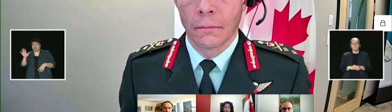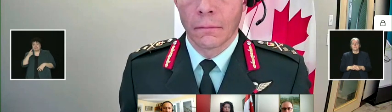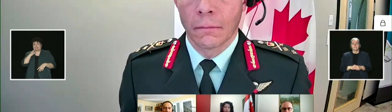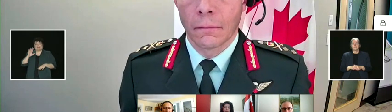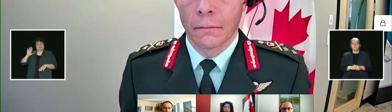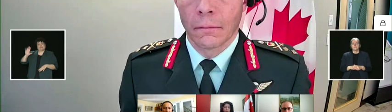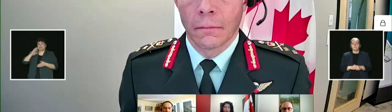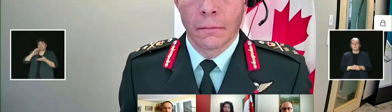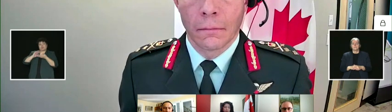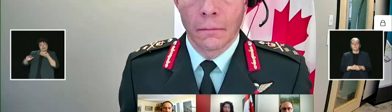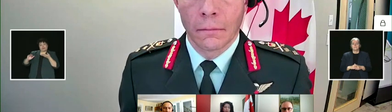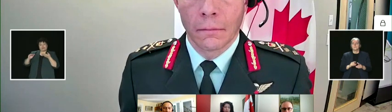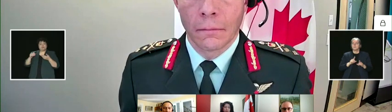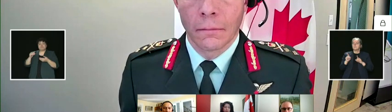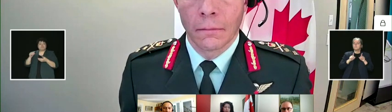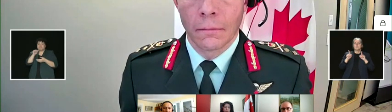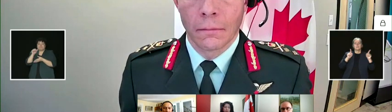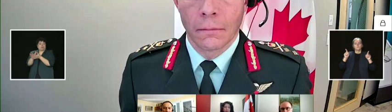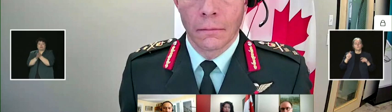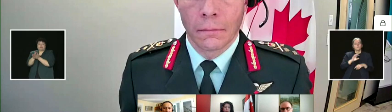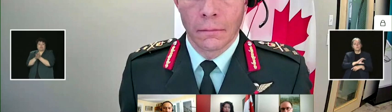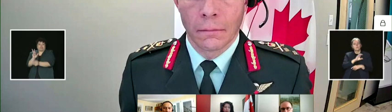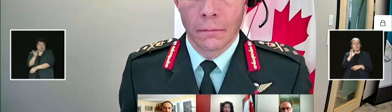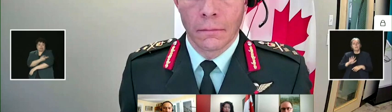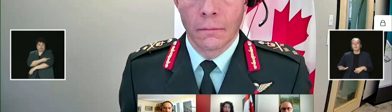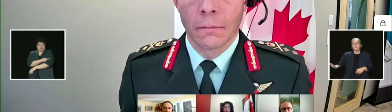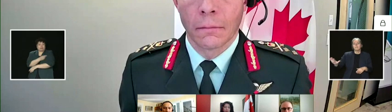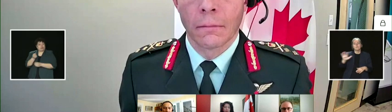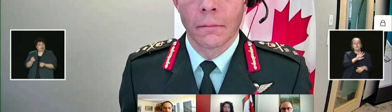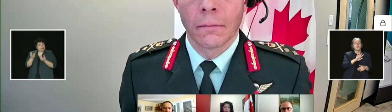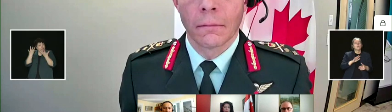who are saying no, they do not want one?